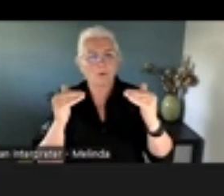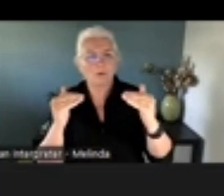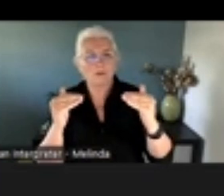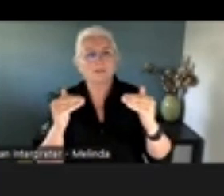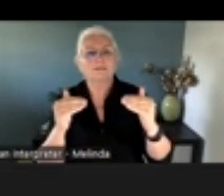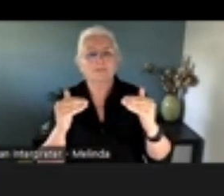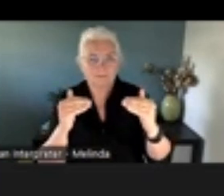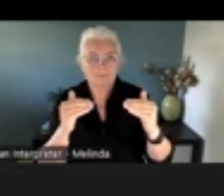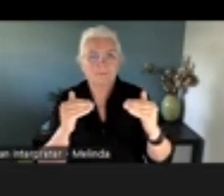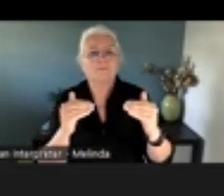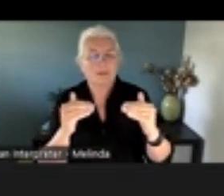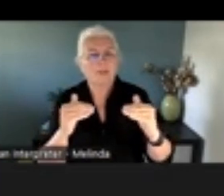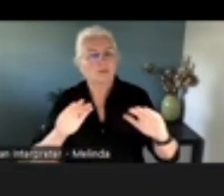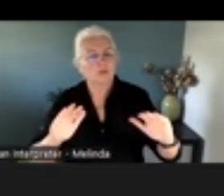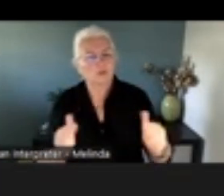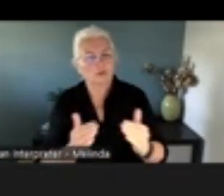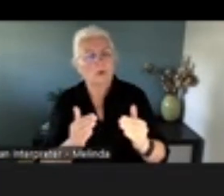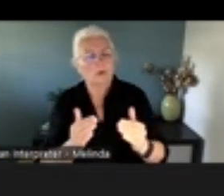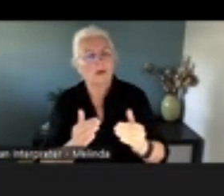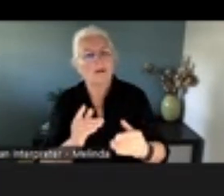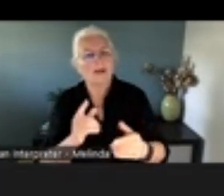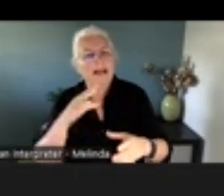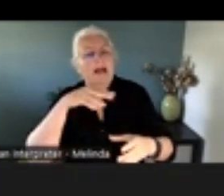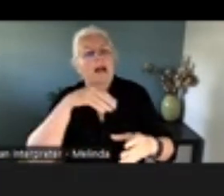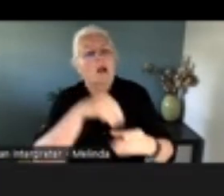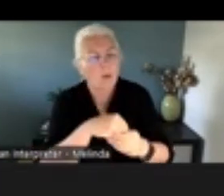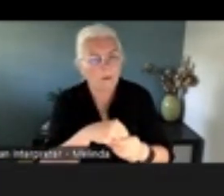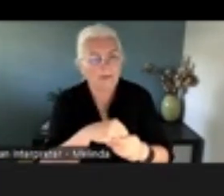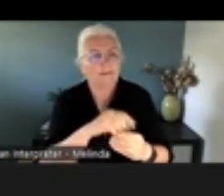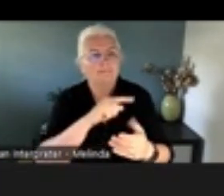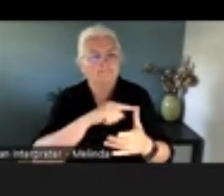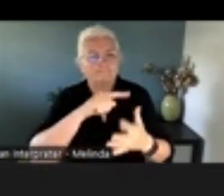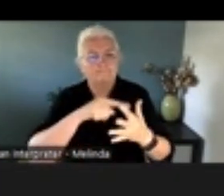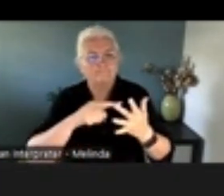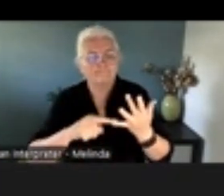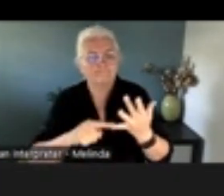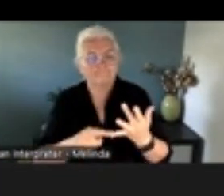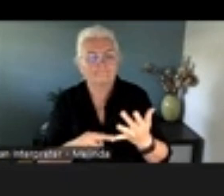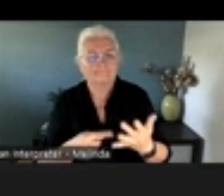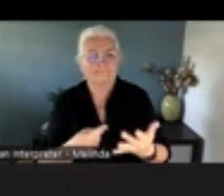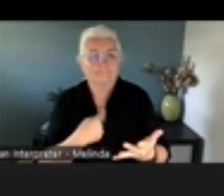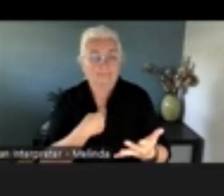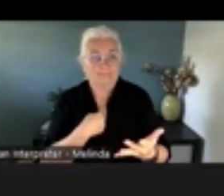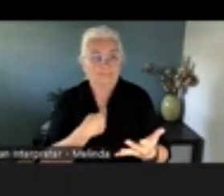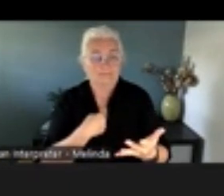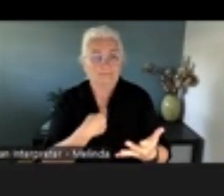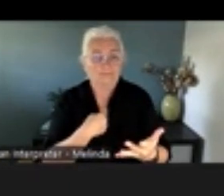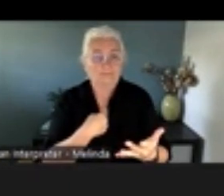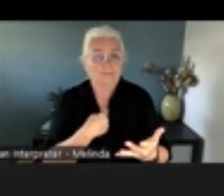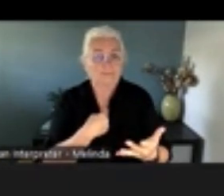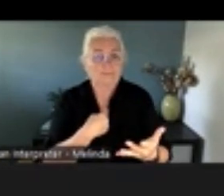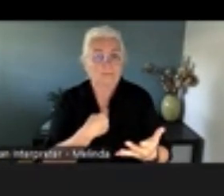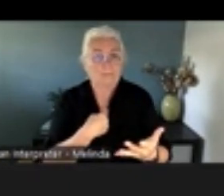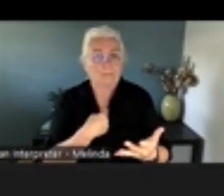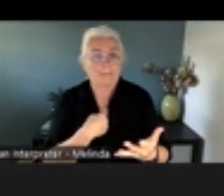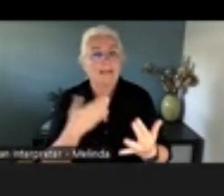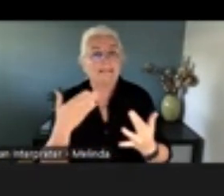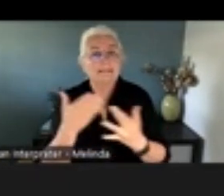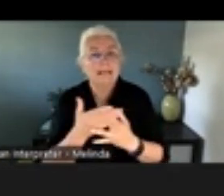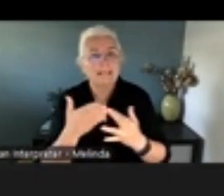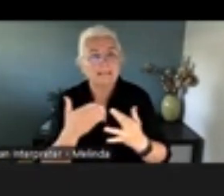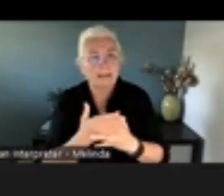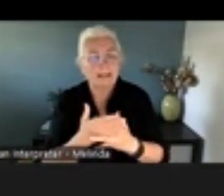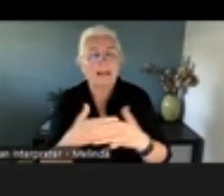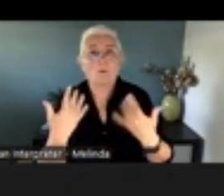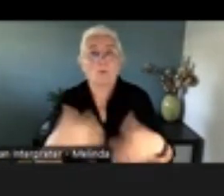shortened version of what we mean by when we say include. Now, as you might imagine, accessibility is a